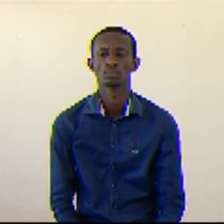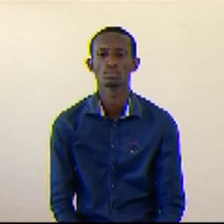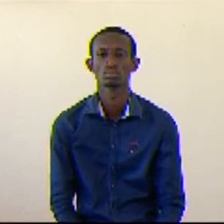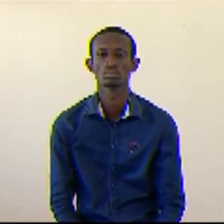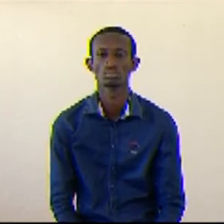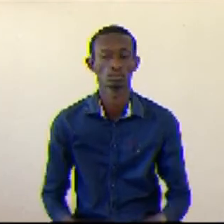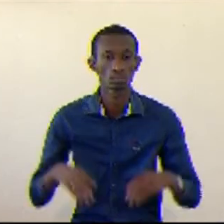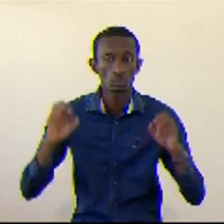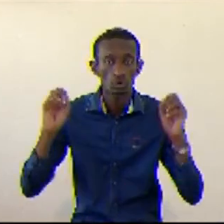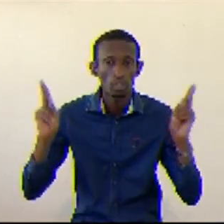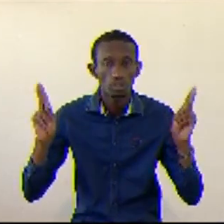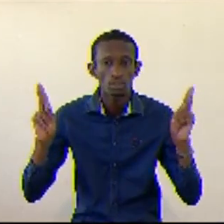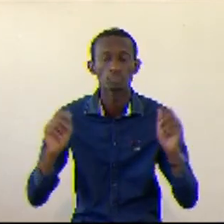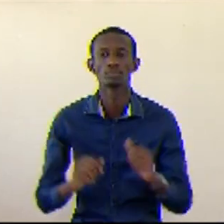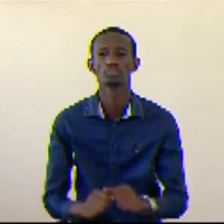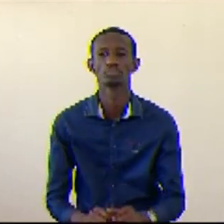Okay.